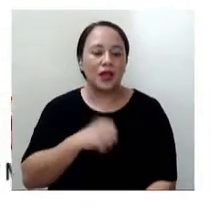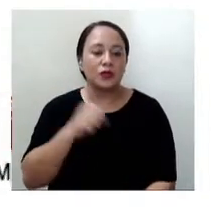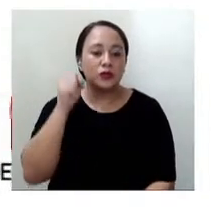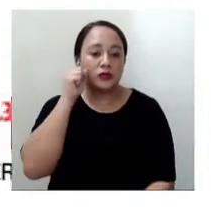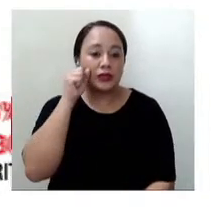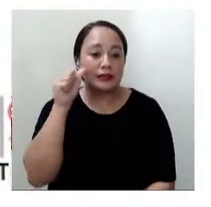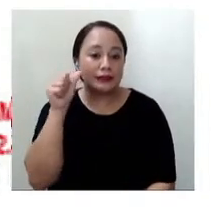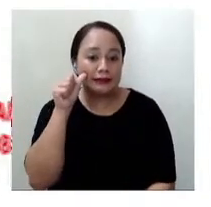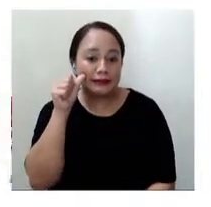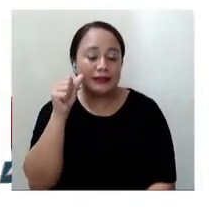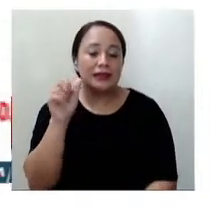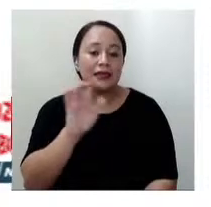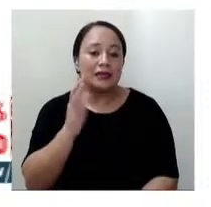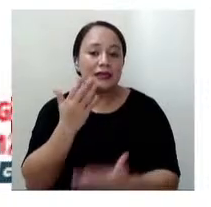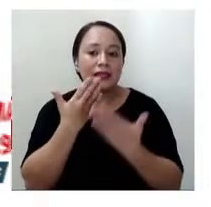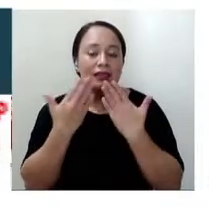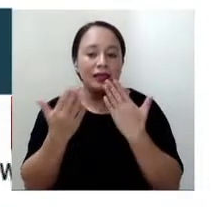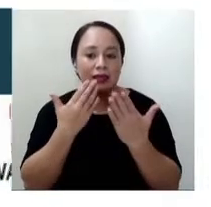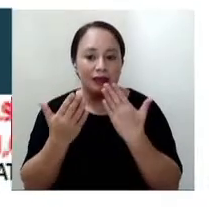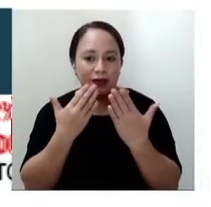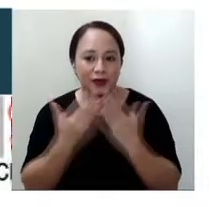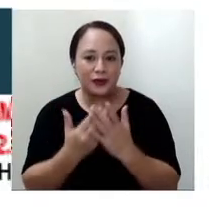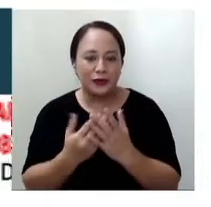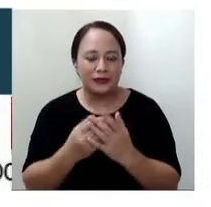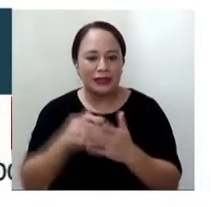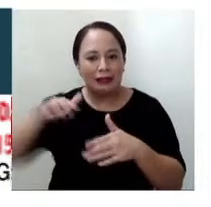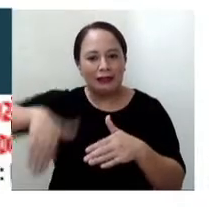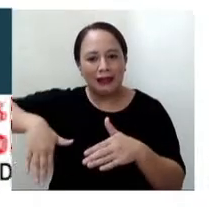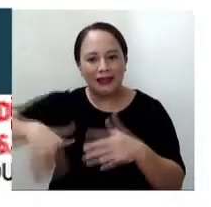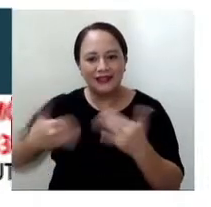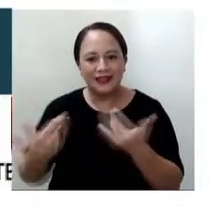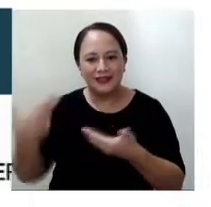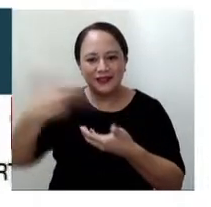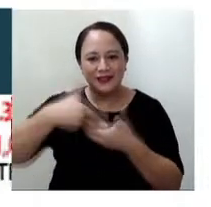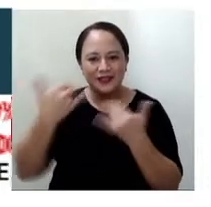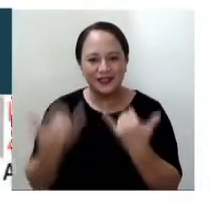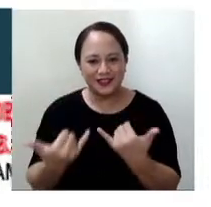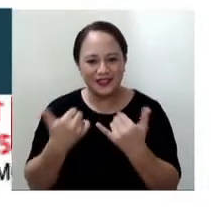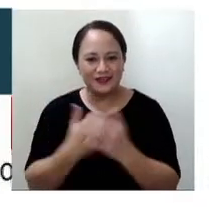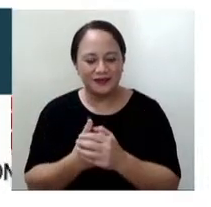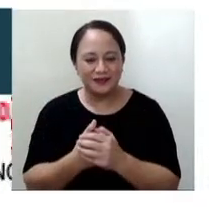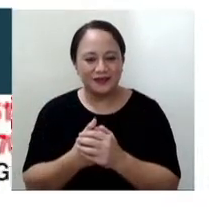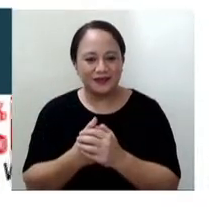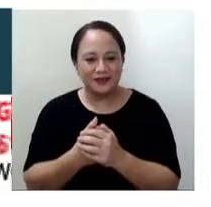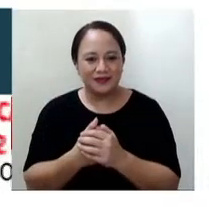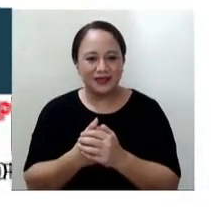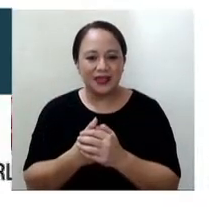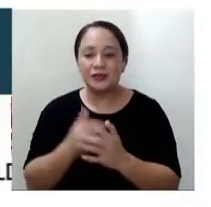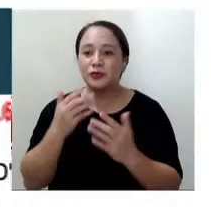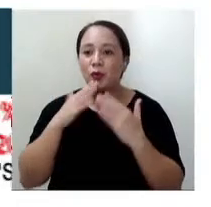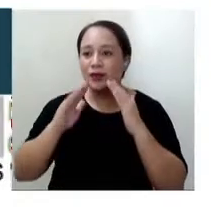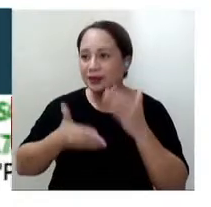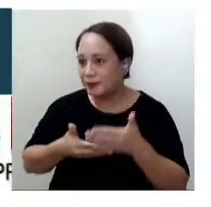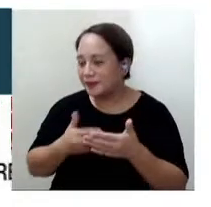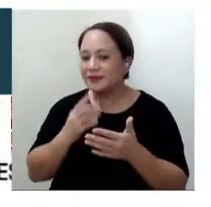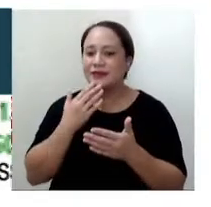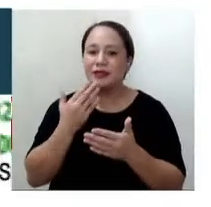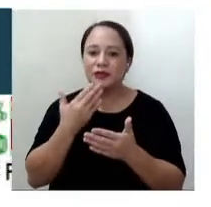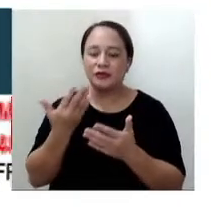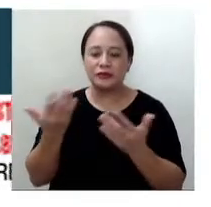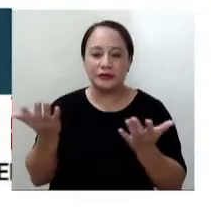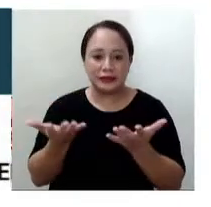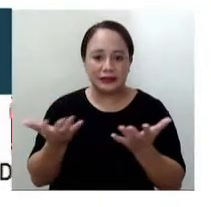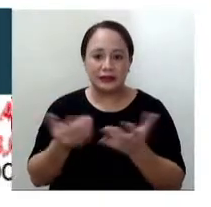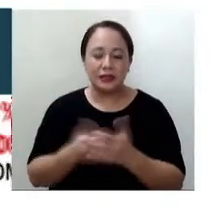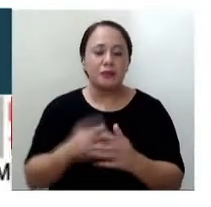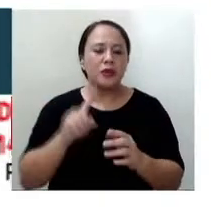for staying up quite late to join us today. You're welcome. Thank you for having me. All right. I want to first